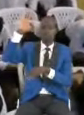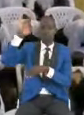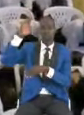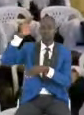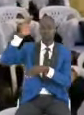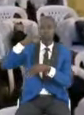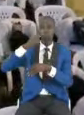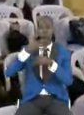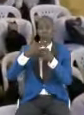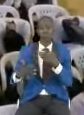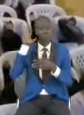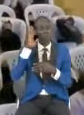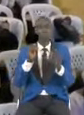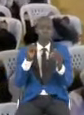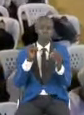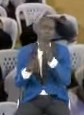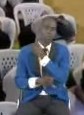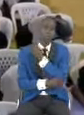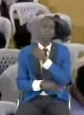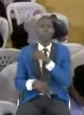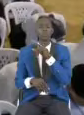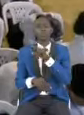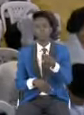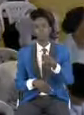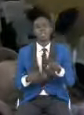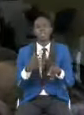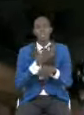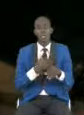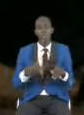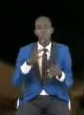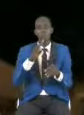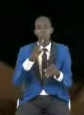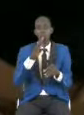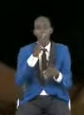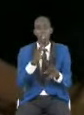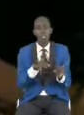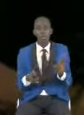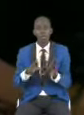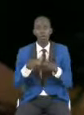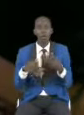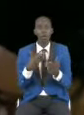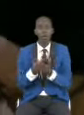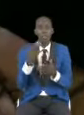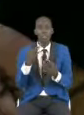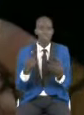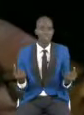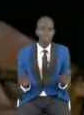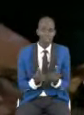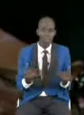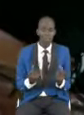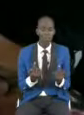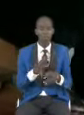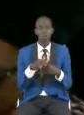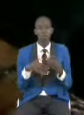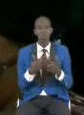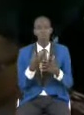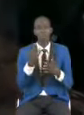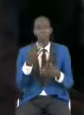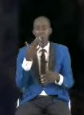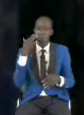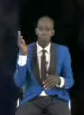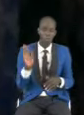that hand. And then you are ready that all the leaven, all the evil, all the